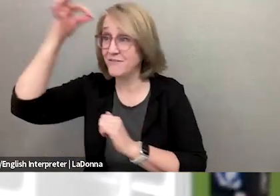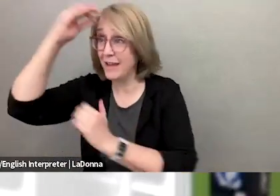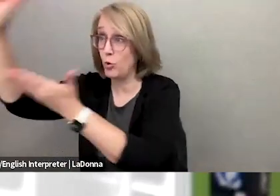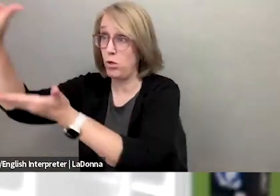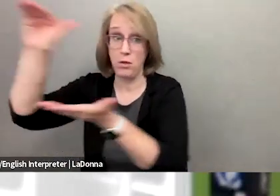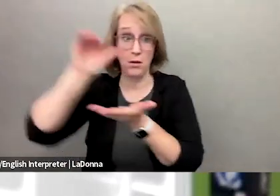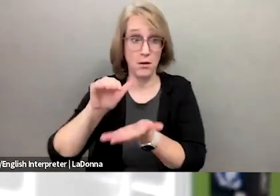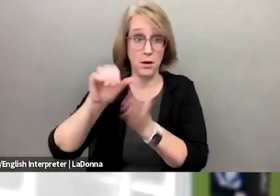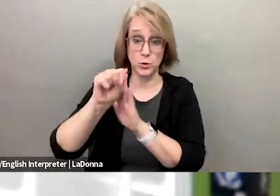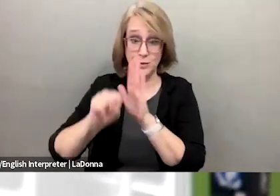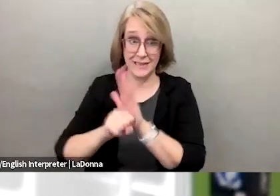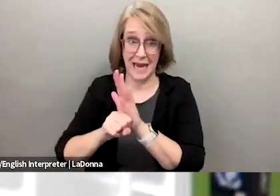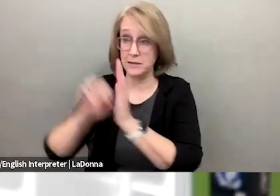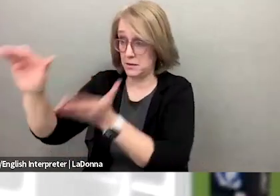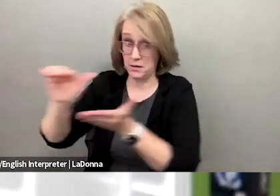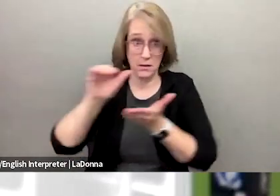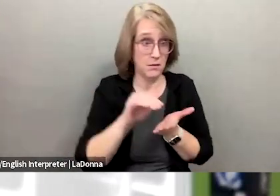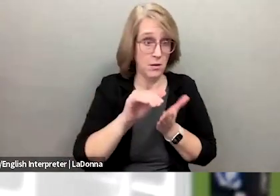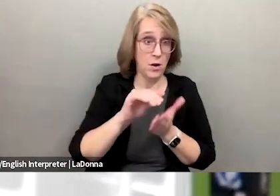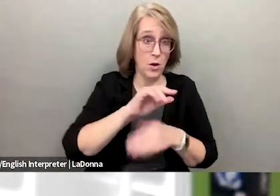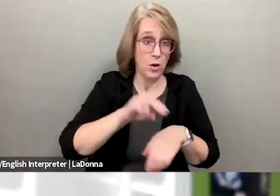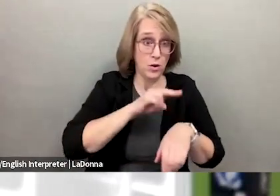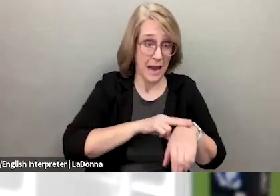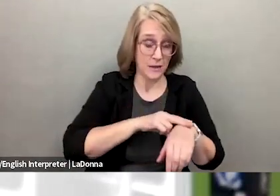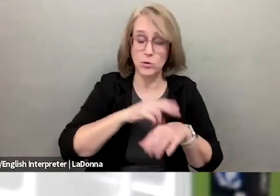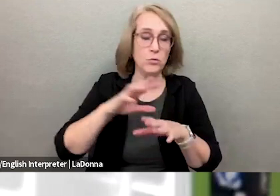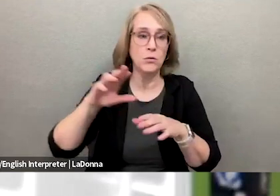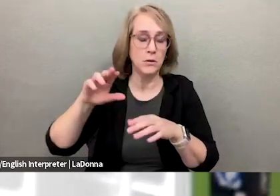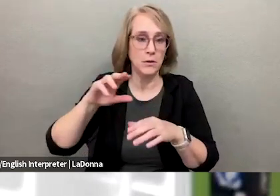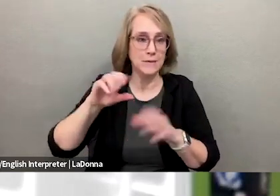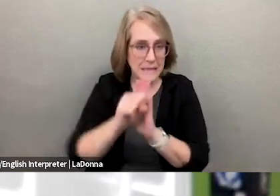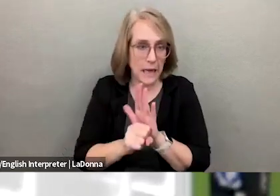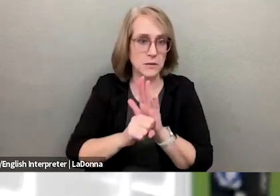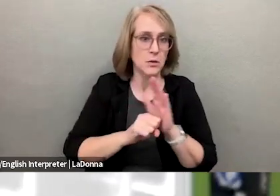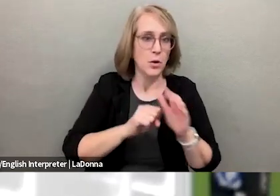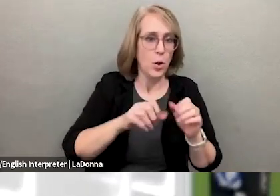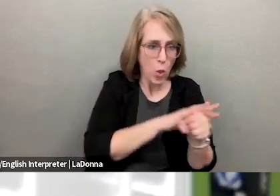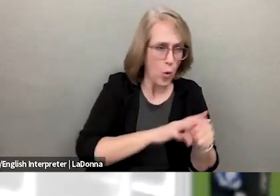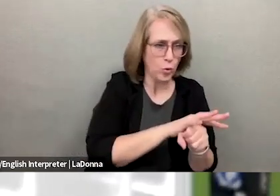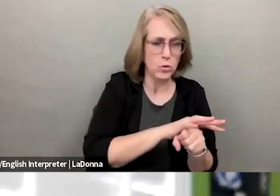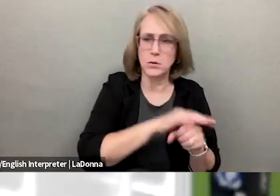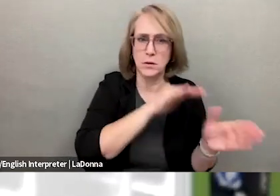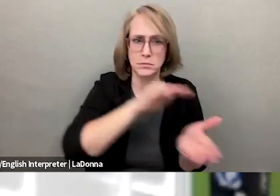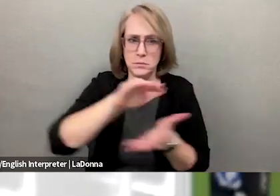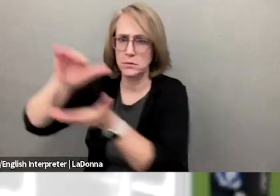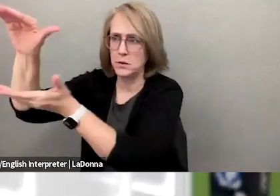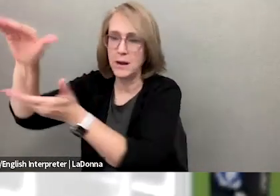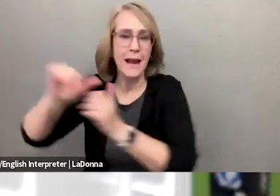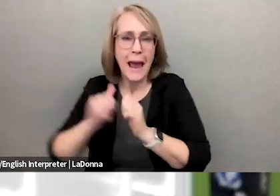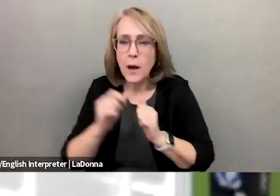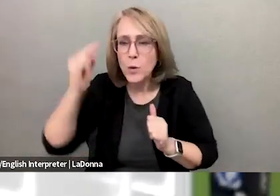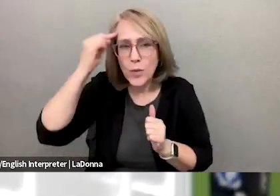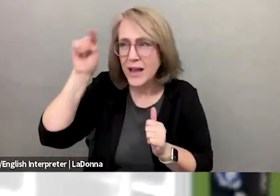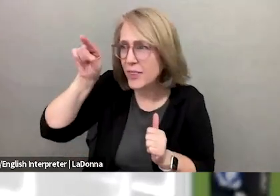so that when we're with our local teams working with state Medicaid directors, how informed do you think they already are, and how embracing do you think they